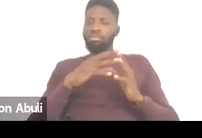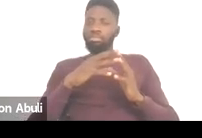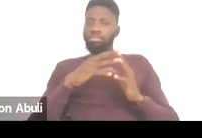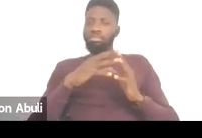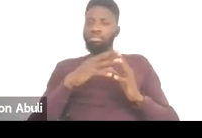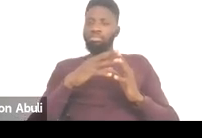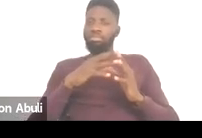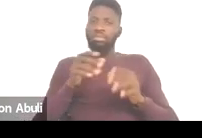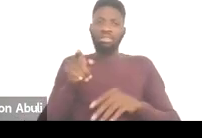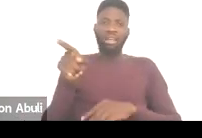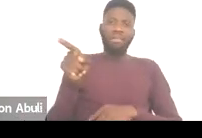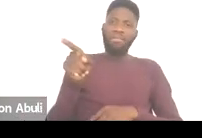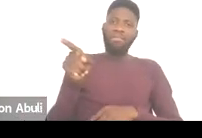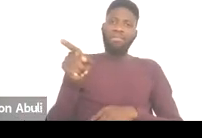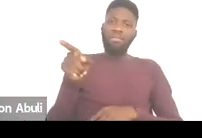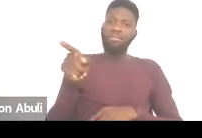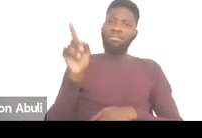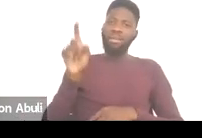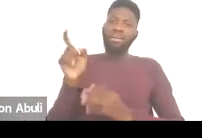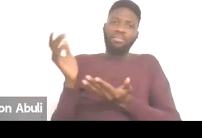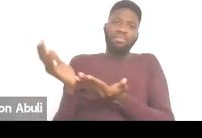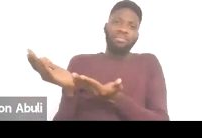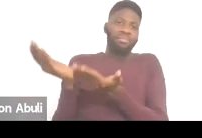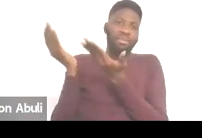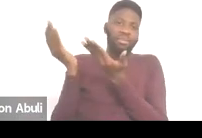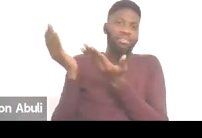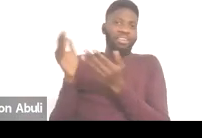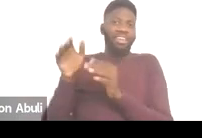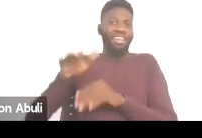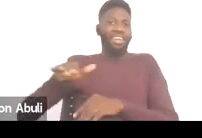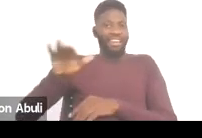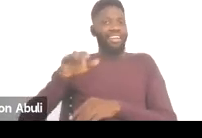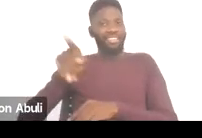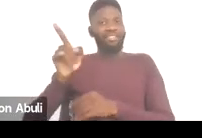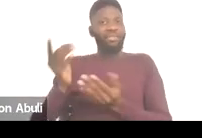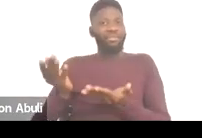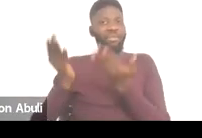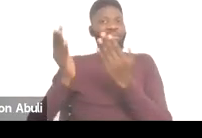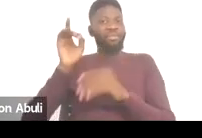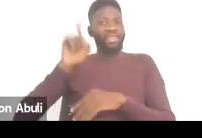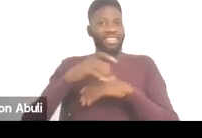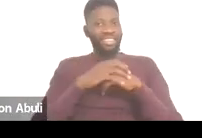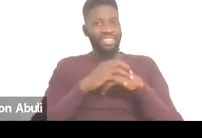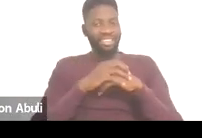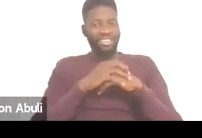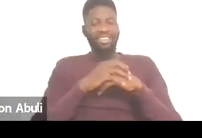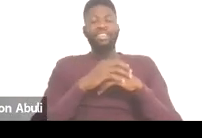they need some improvement. There are areas that they need to work on. All right,